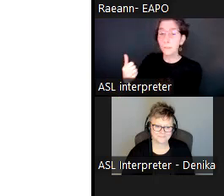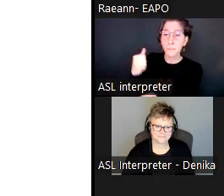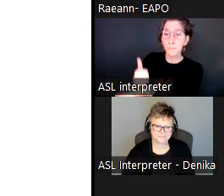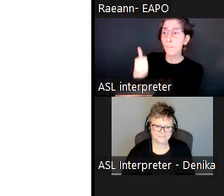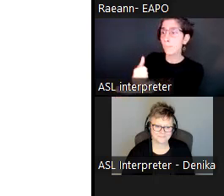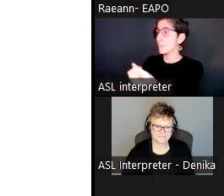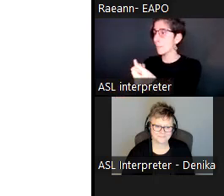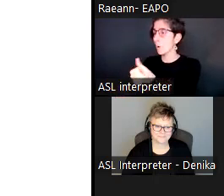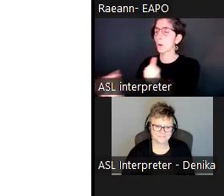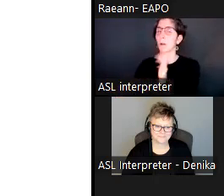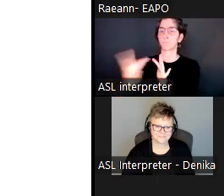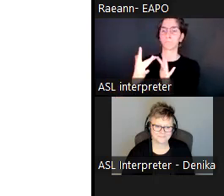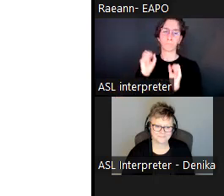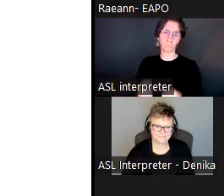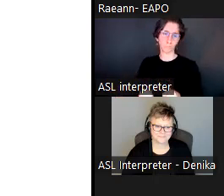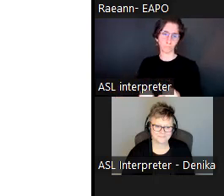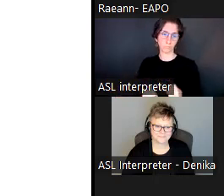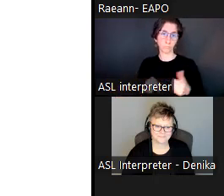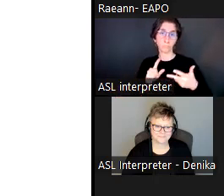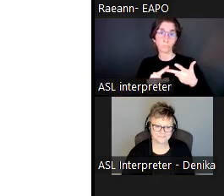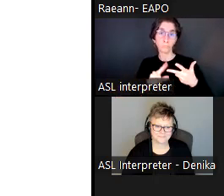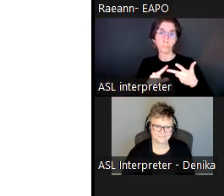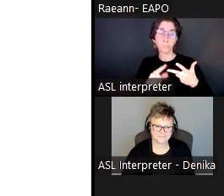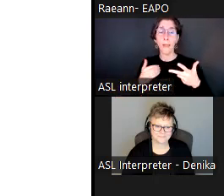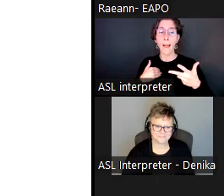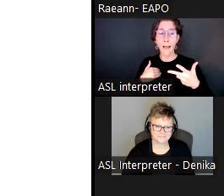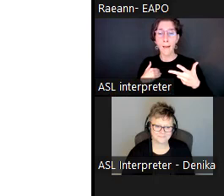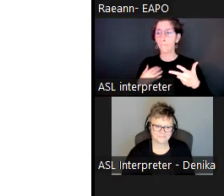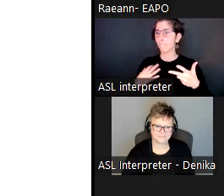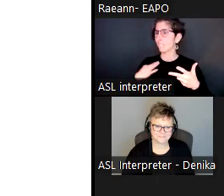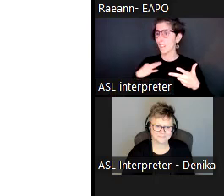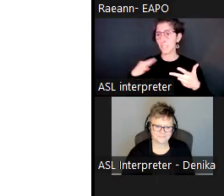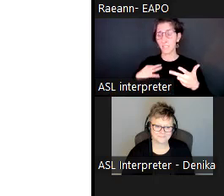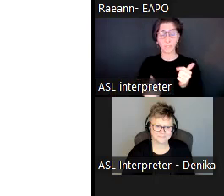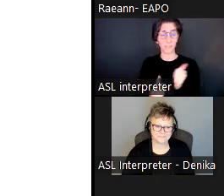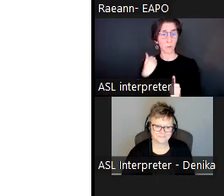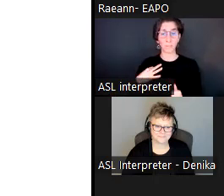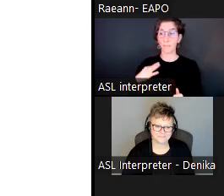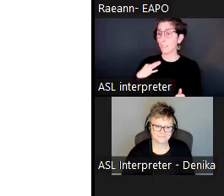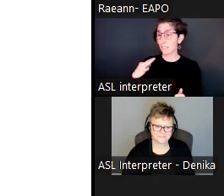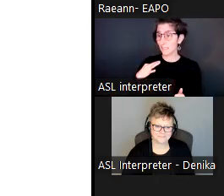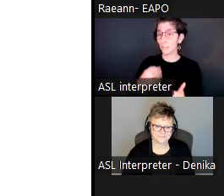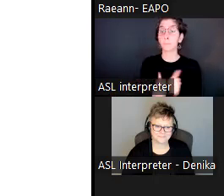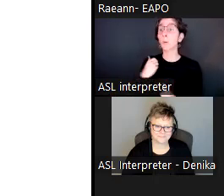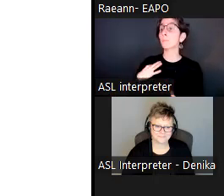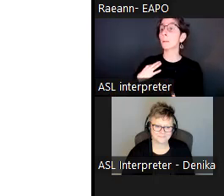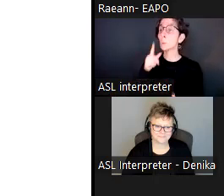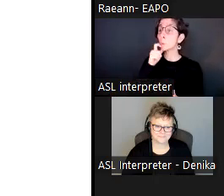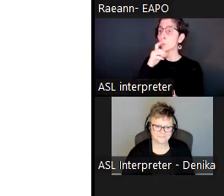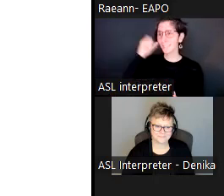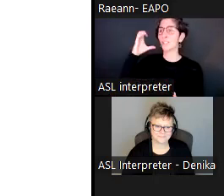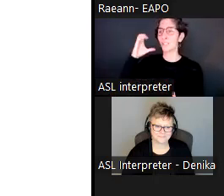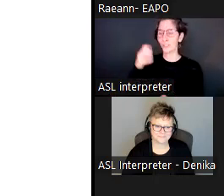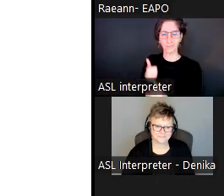the senior support unit is compiled of volunteers, most of them being seniors. So seniors